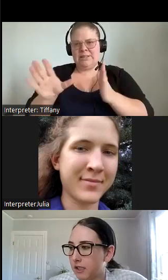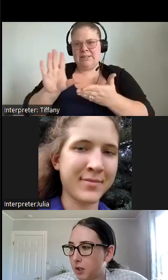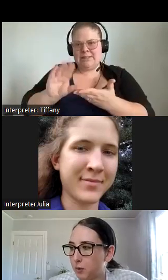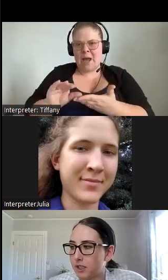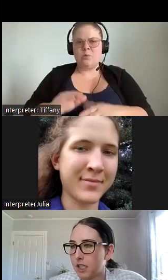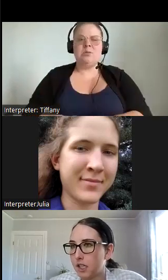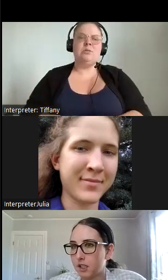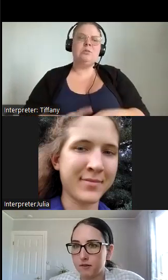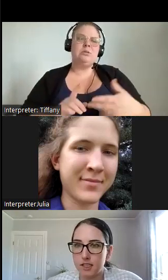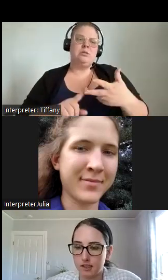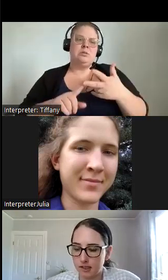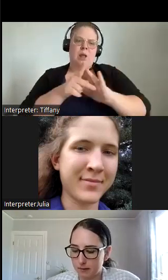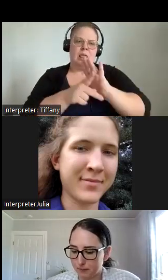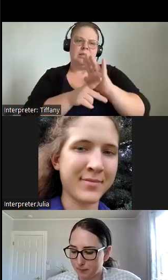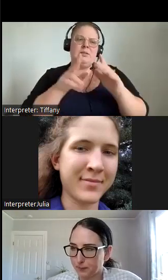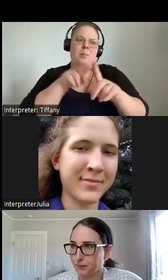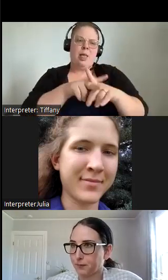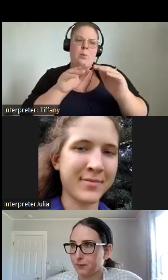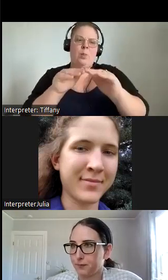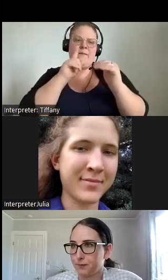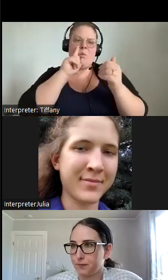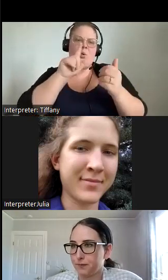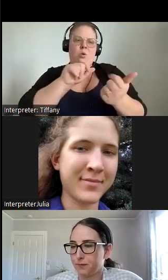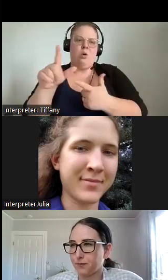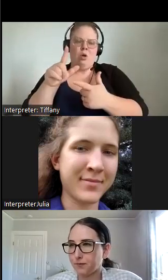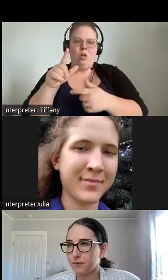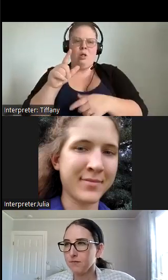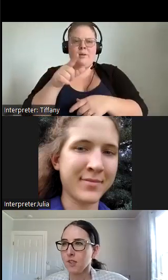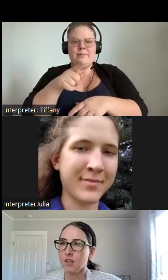all individuals seeking services.